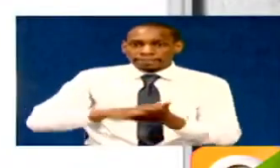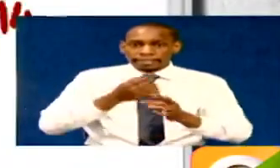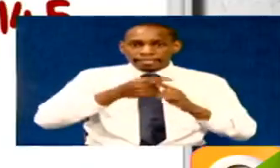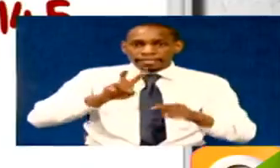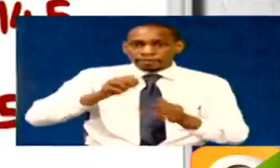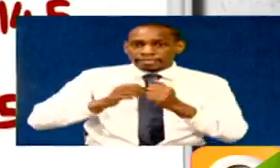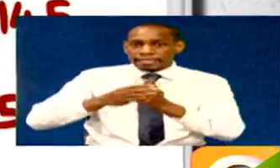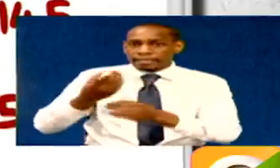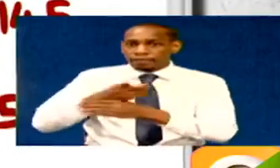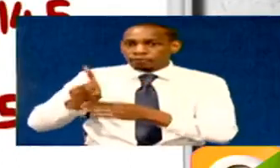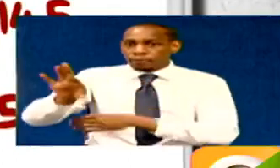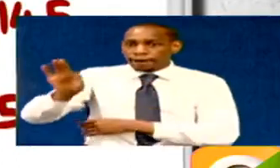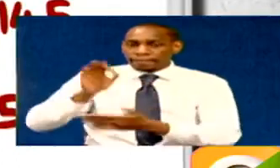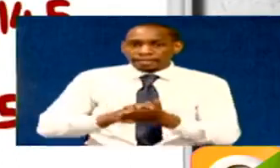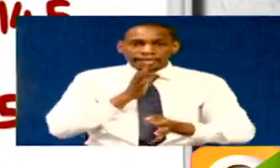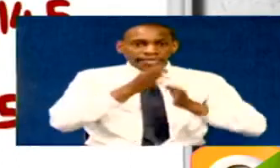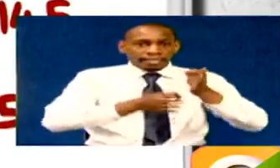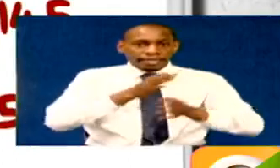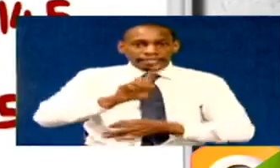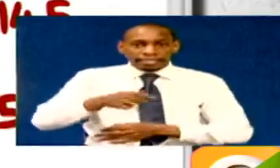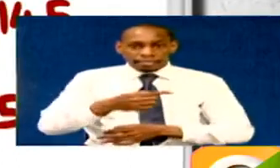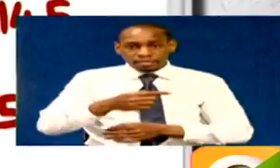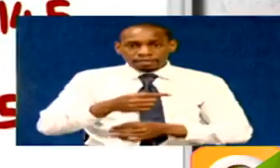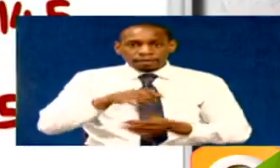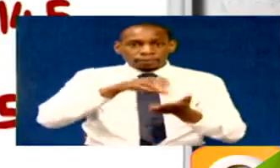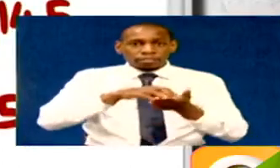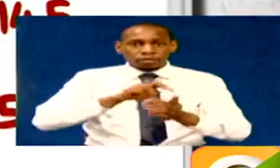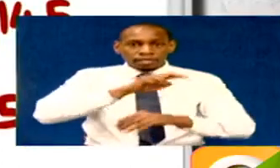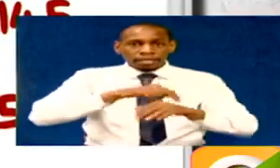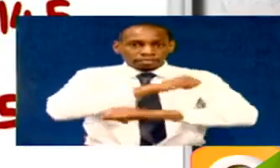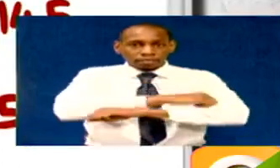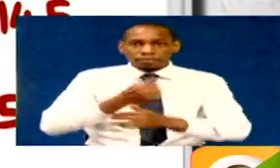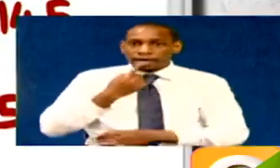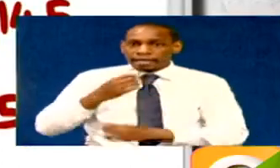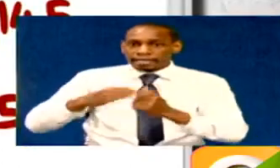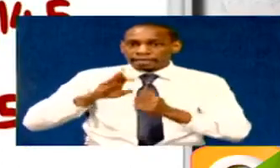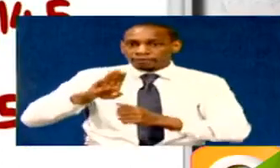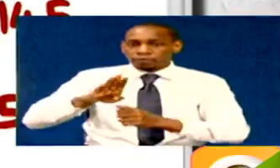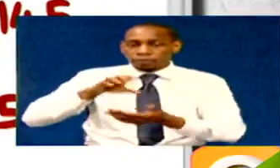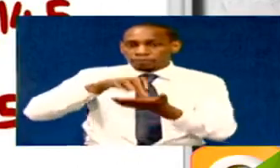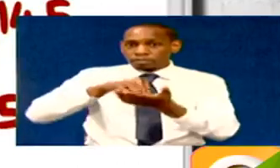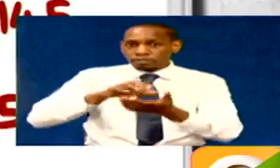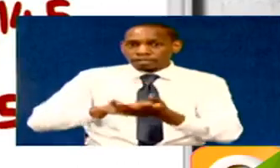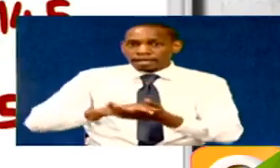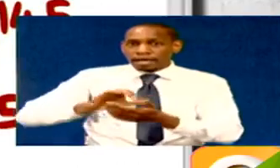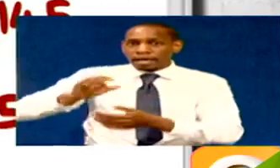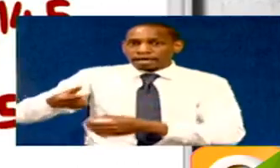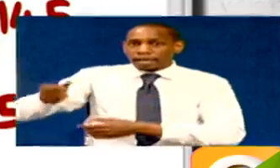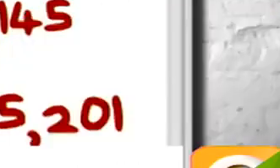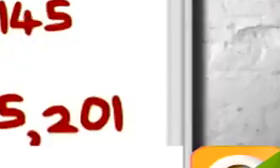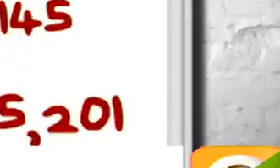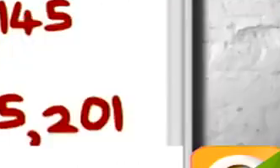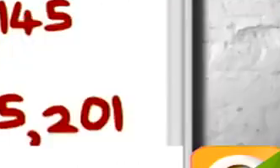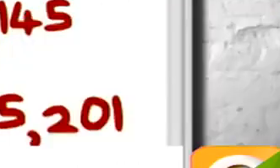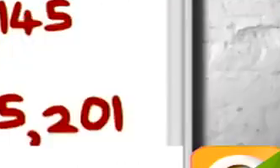Form 1 selection, there were 33,009 slots in national schools, 184,000 slots in extra county schools, and a